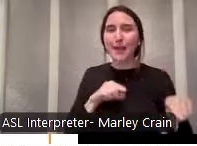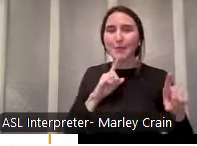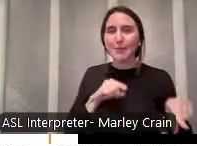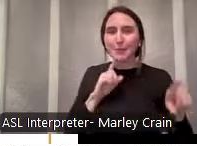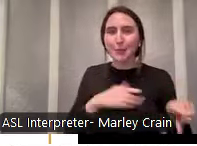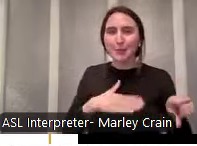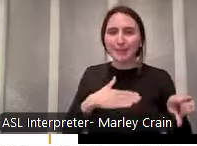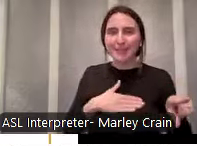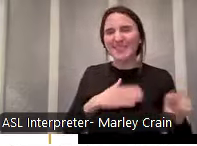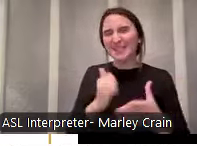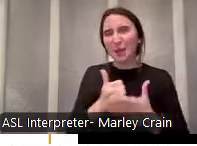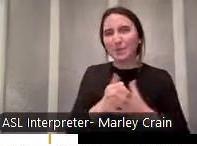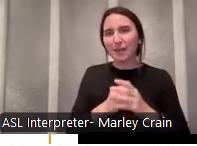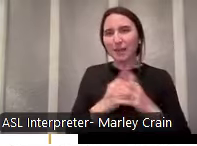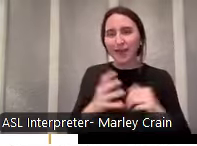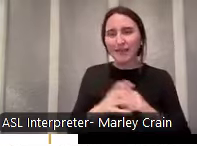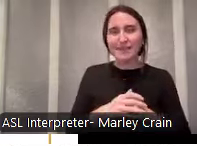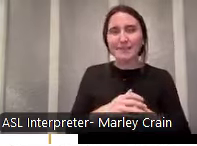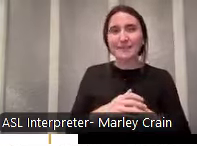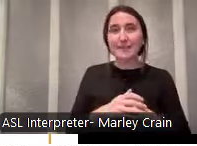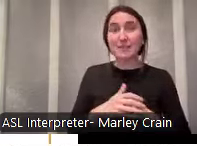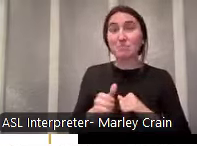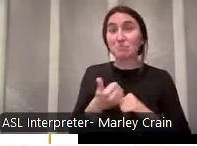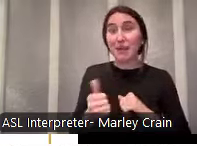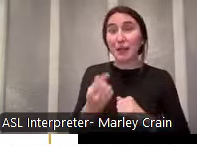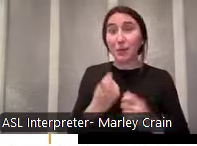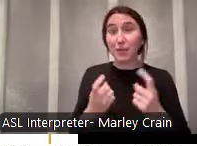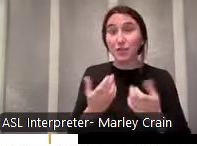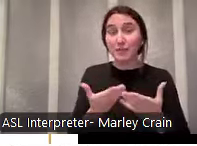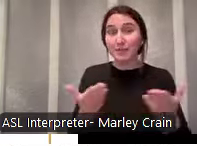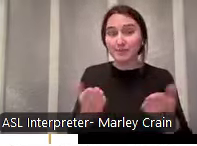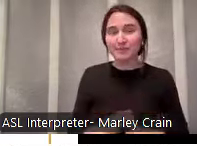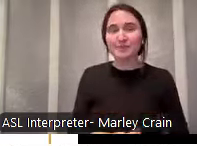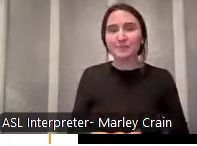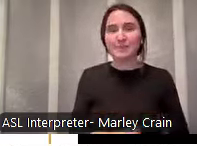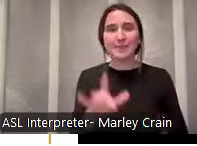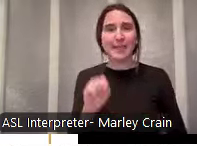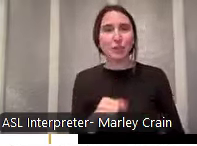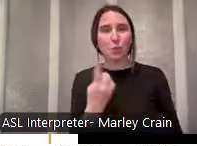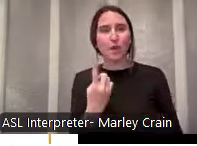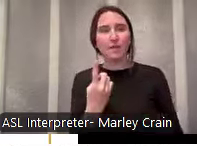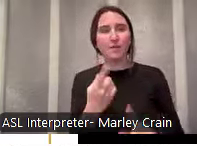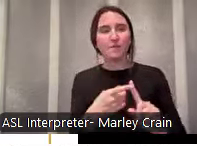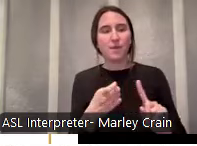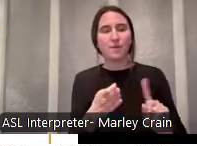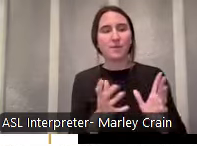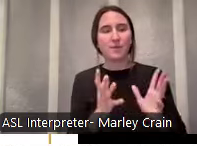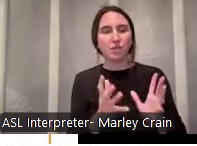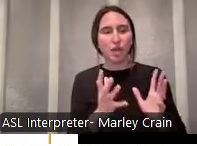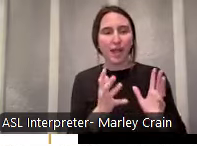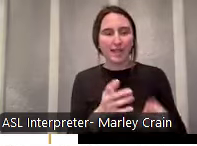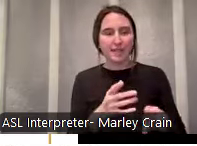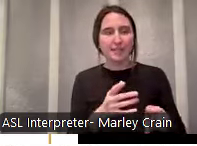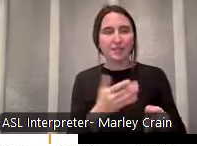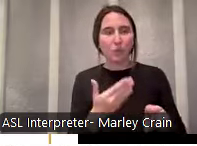in the chat that I Okay, want you to answer live if possible, if you want to sure. take a look at it. Yep. Let me see if